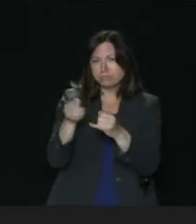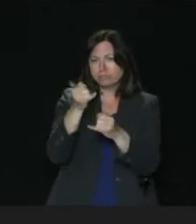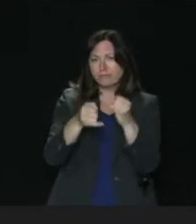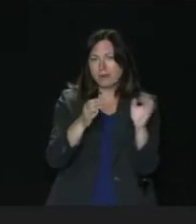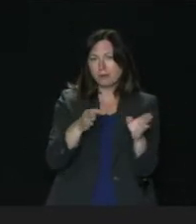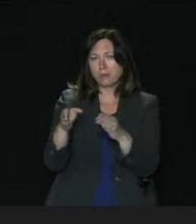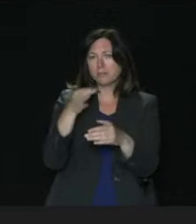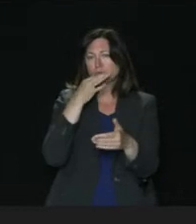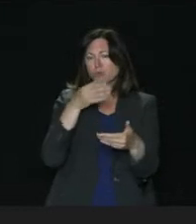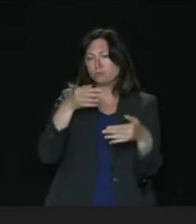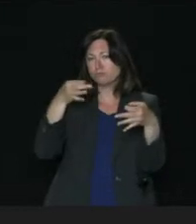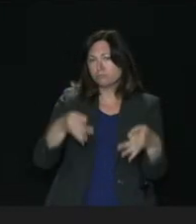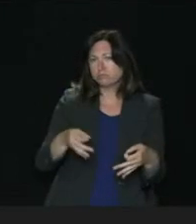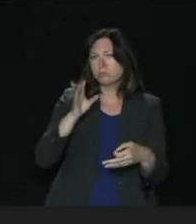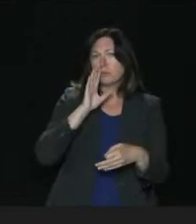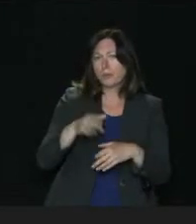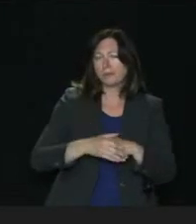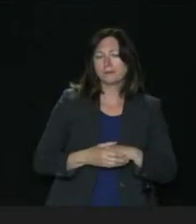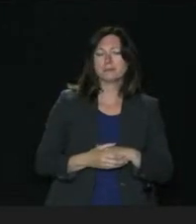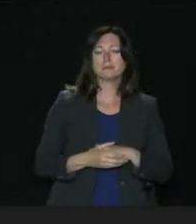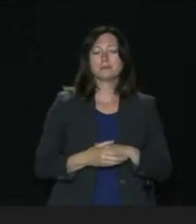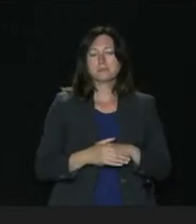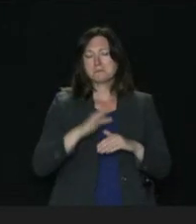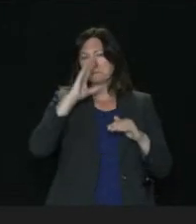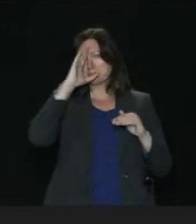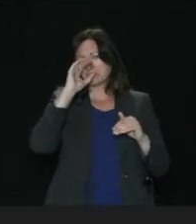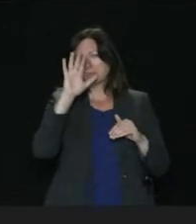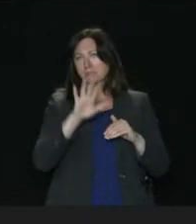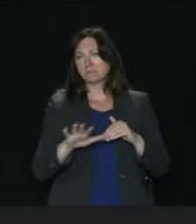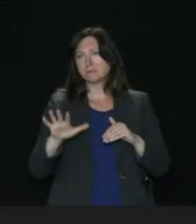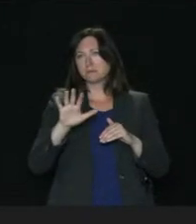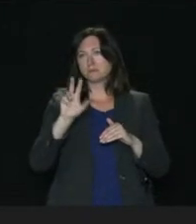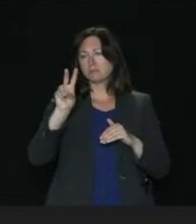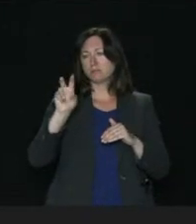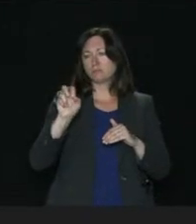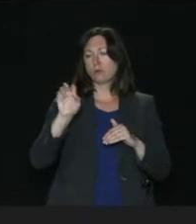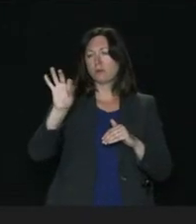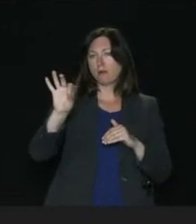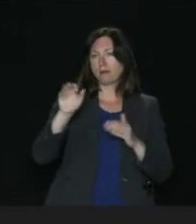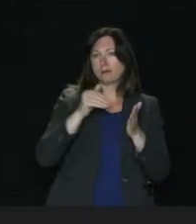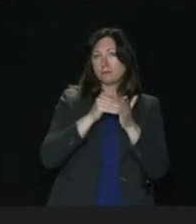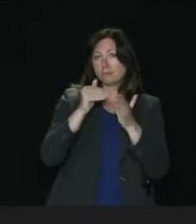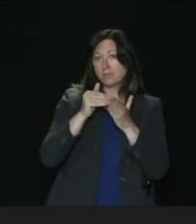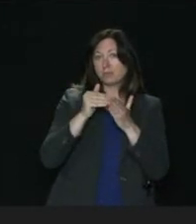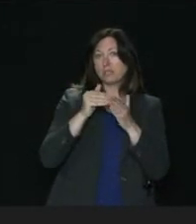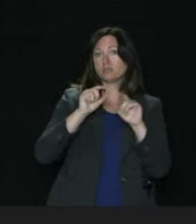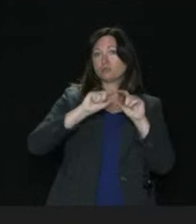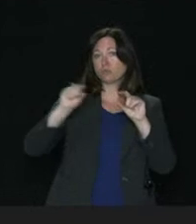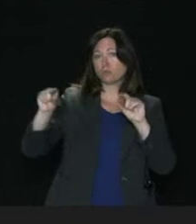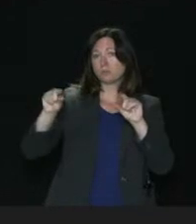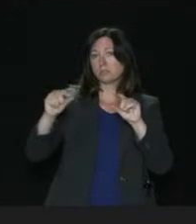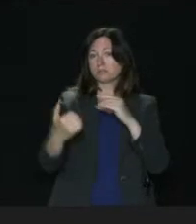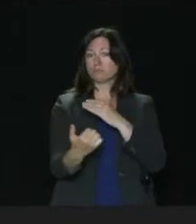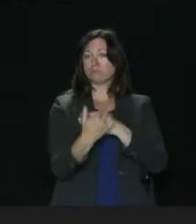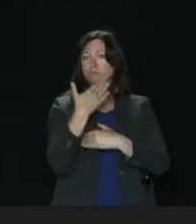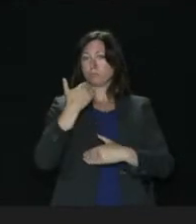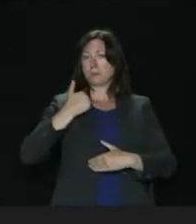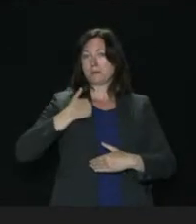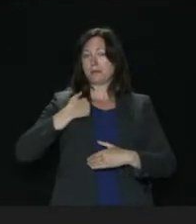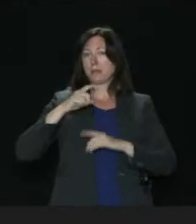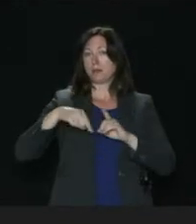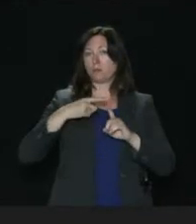coming days. We expect a shipment of 2.9 million to arrive in Canada on